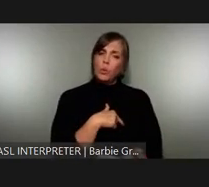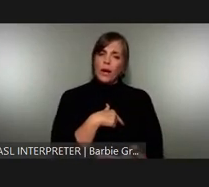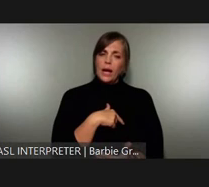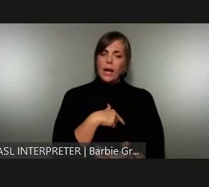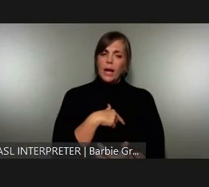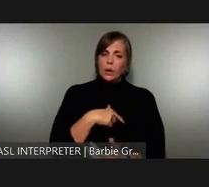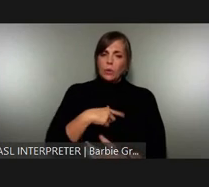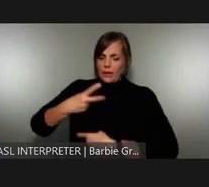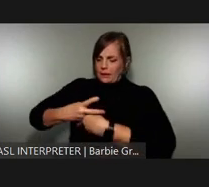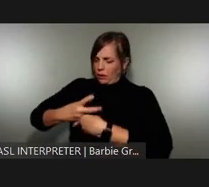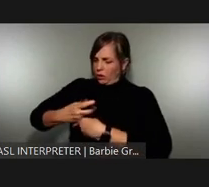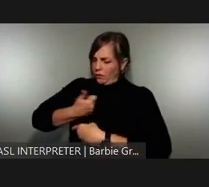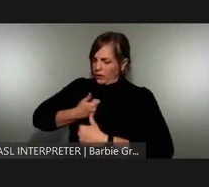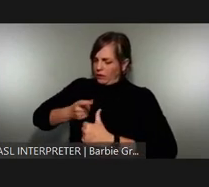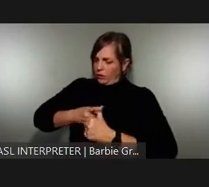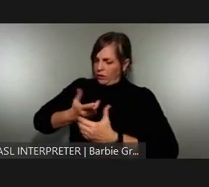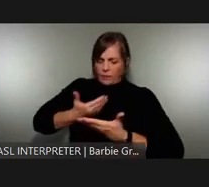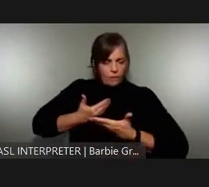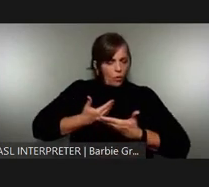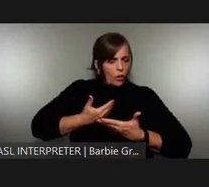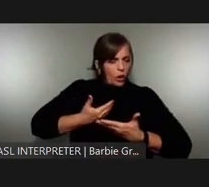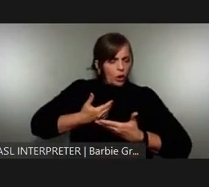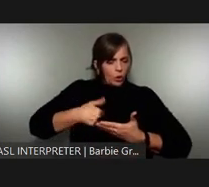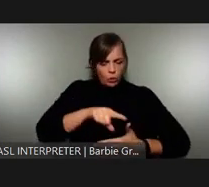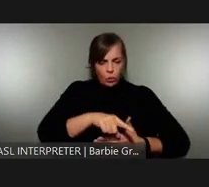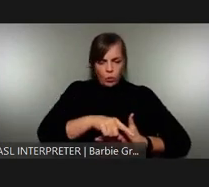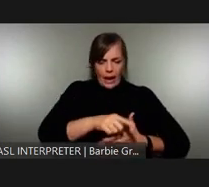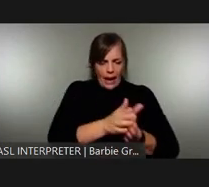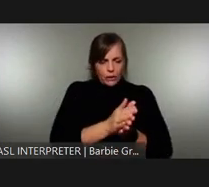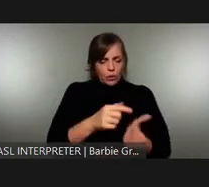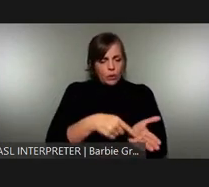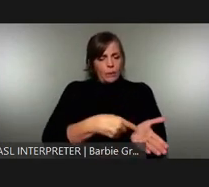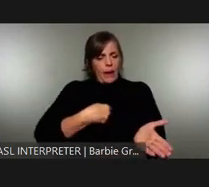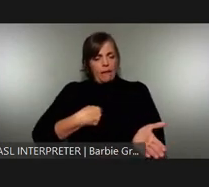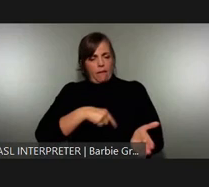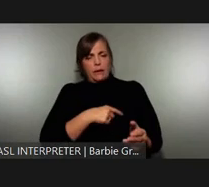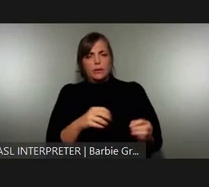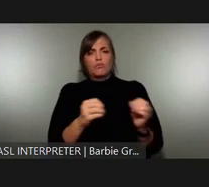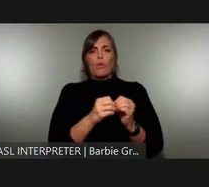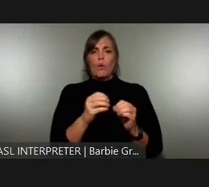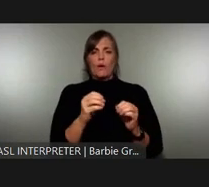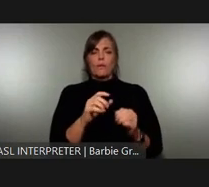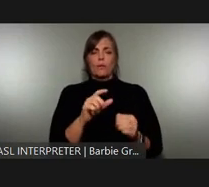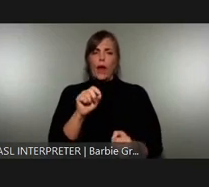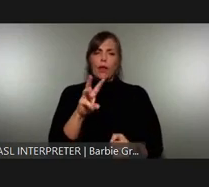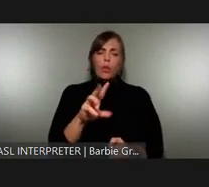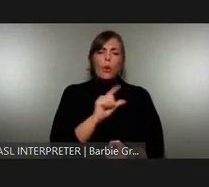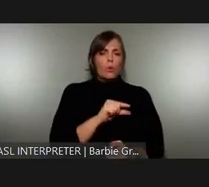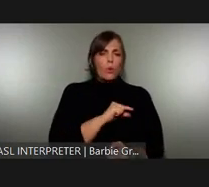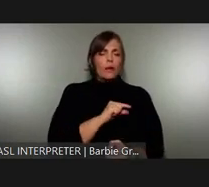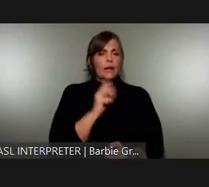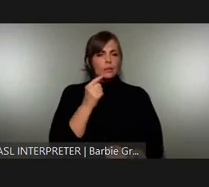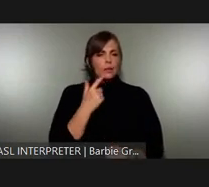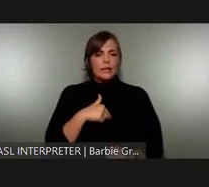ourselves before we asked our customers to pay more for a low quality experience. And we were going to build ourselves the best